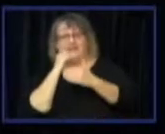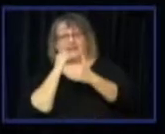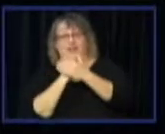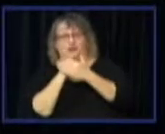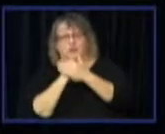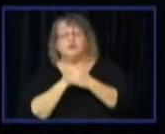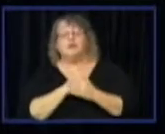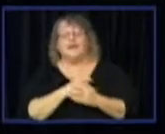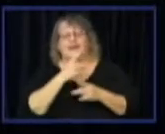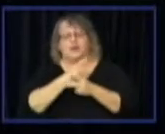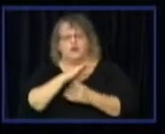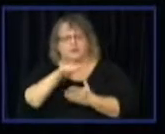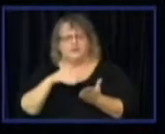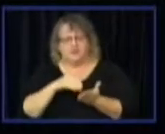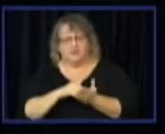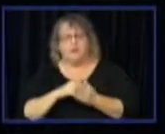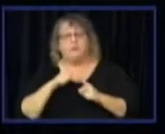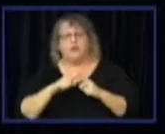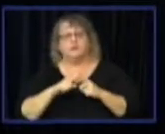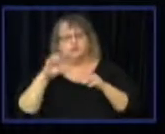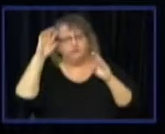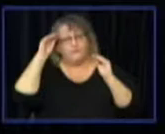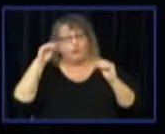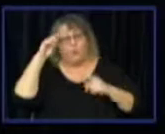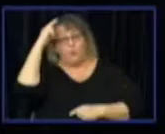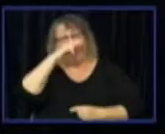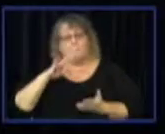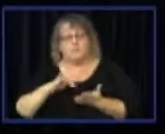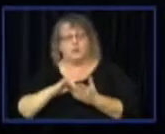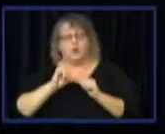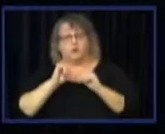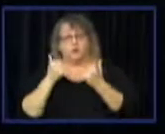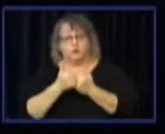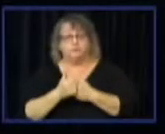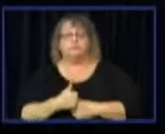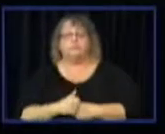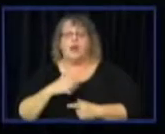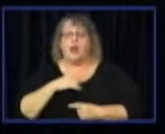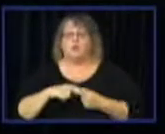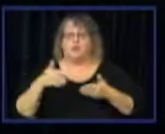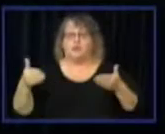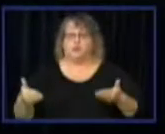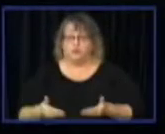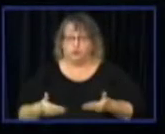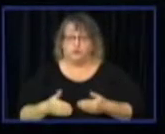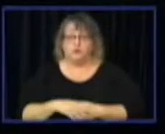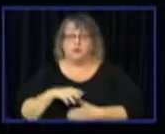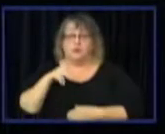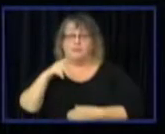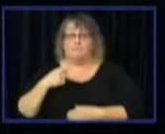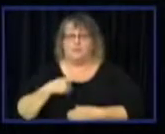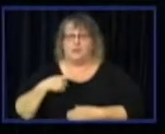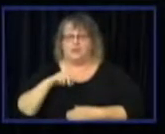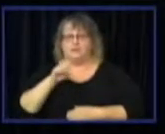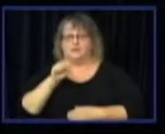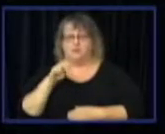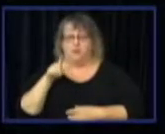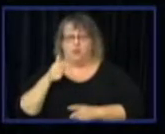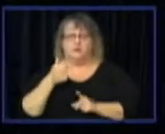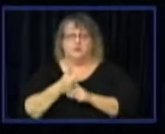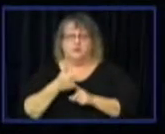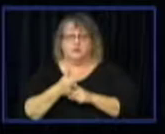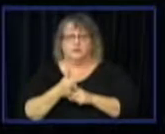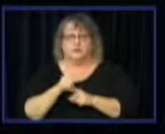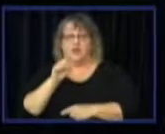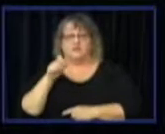and president of the Hawaii Medical Association. I'd also like to introduce Ms. Patty Sakal, who is